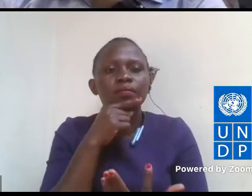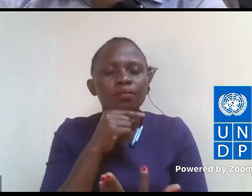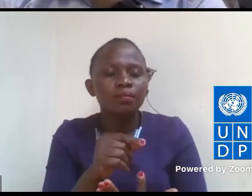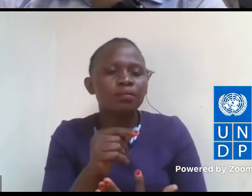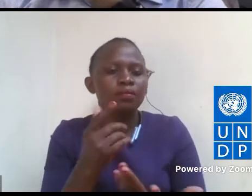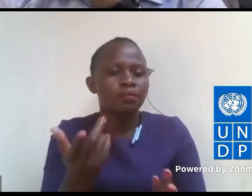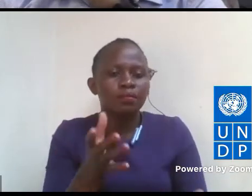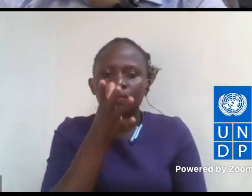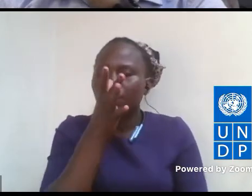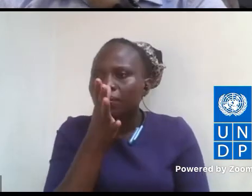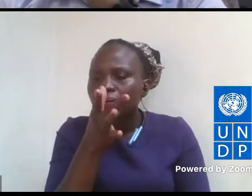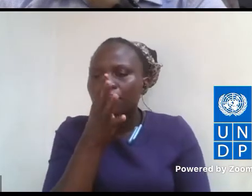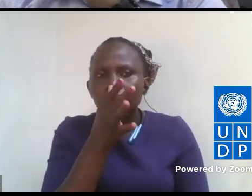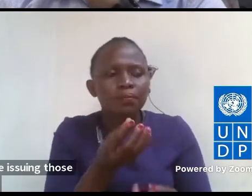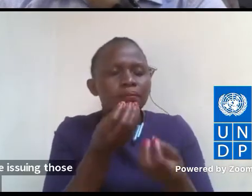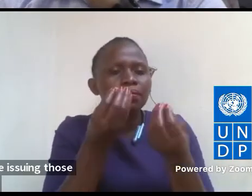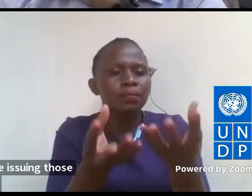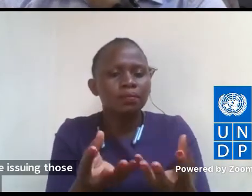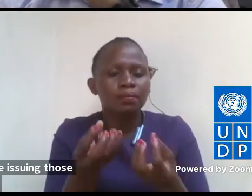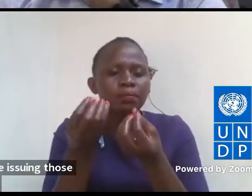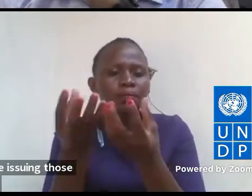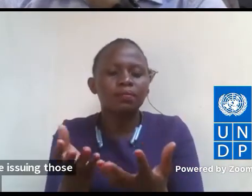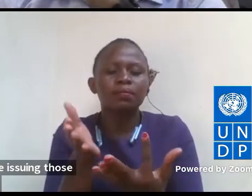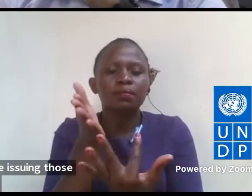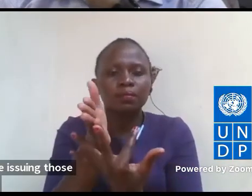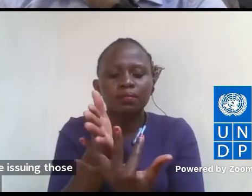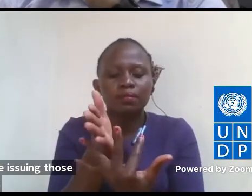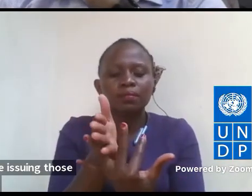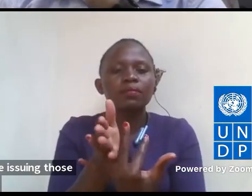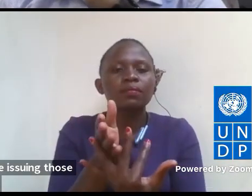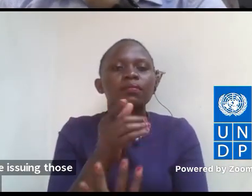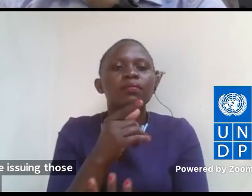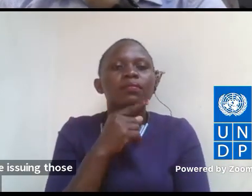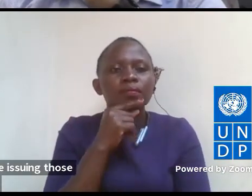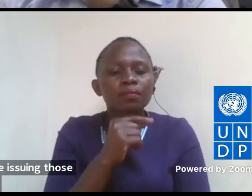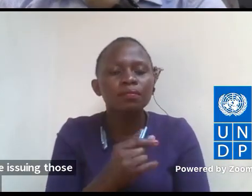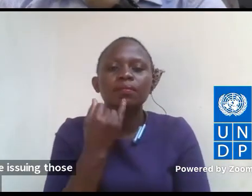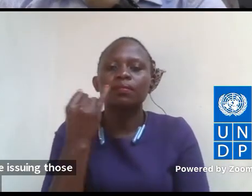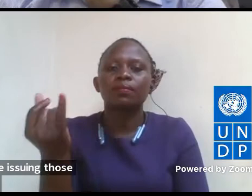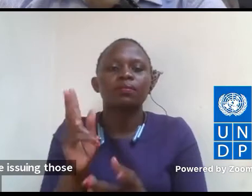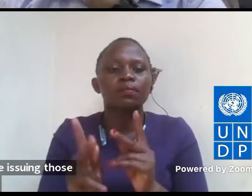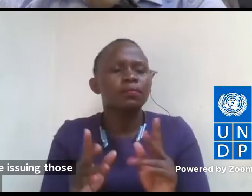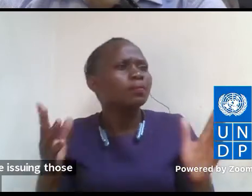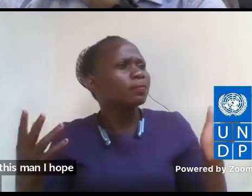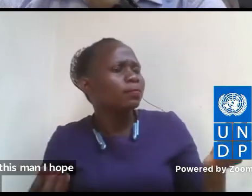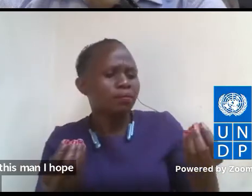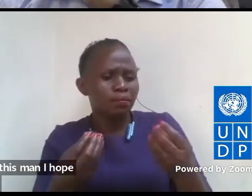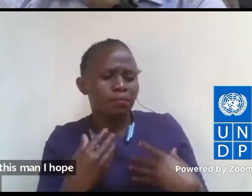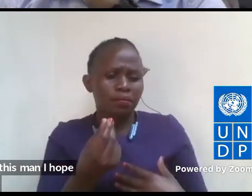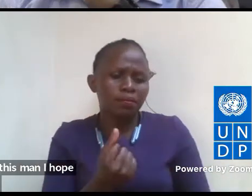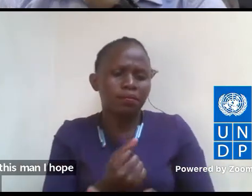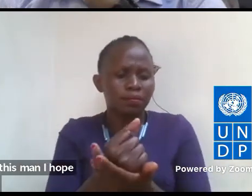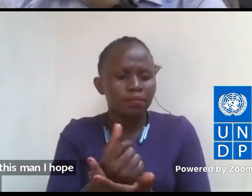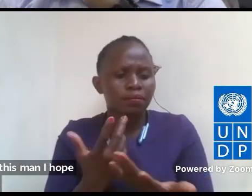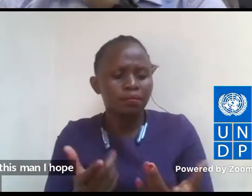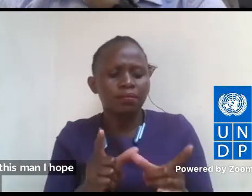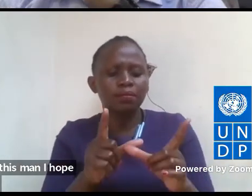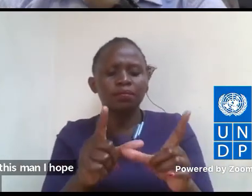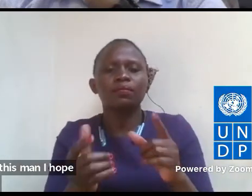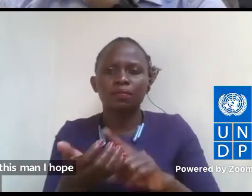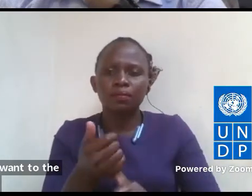were issuing, those middlemen were telling people, give me this money, I help you secure this and this license. But if you went to the Ministry of Energy